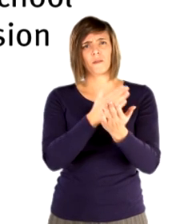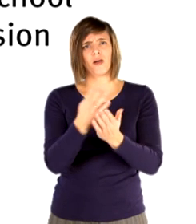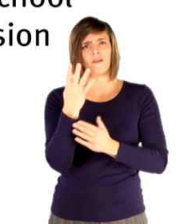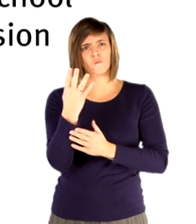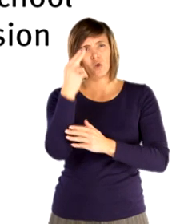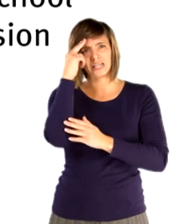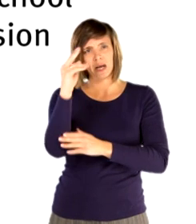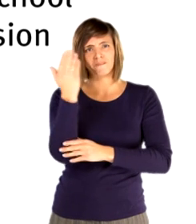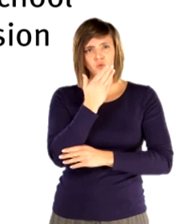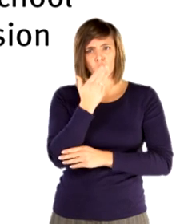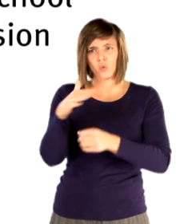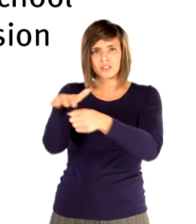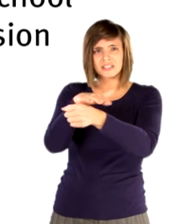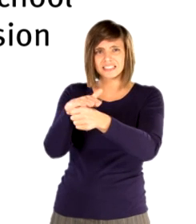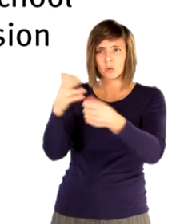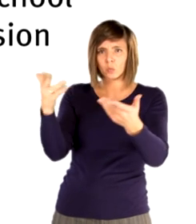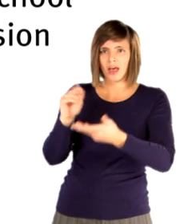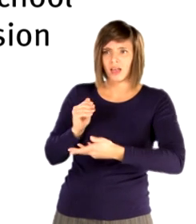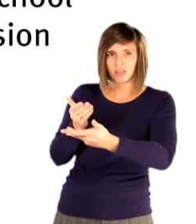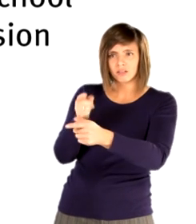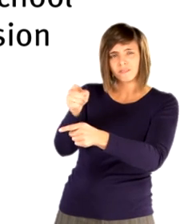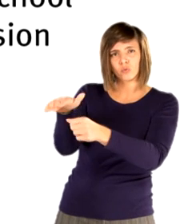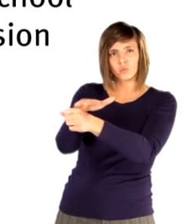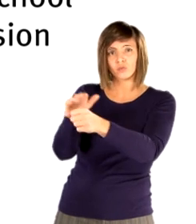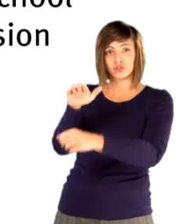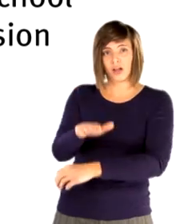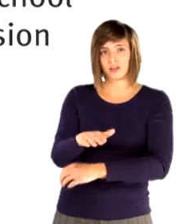4 is the name of the school or setting where the provision is to be made.